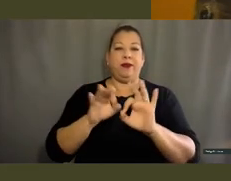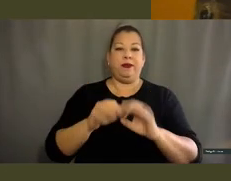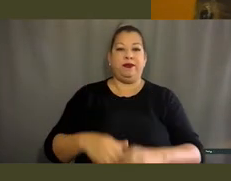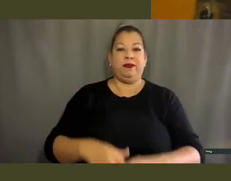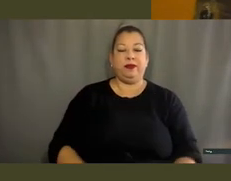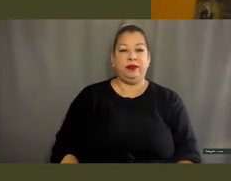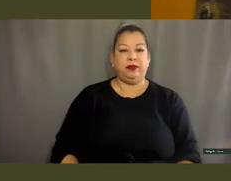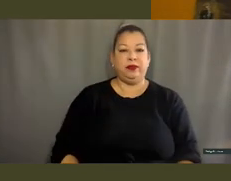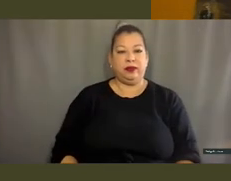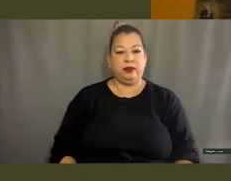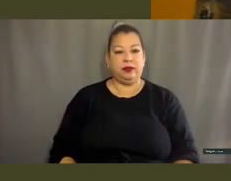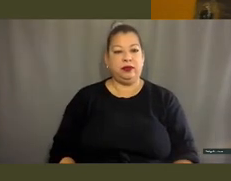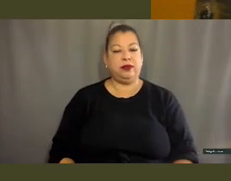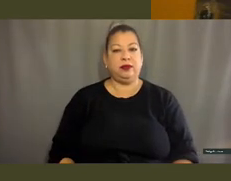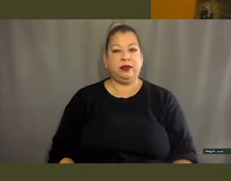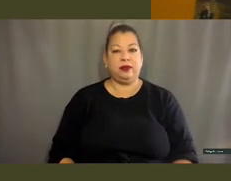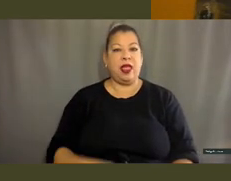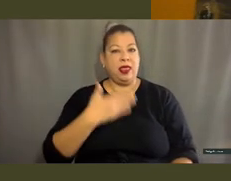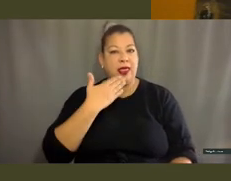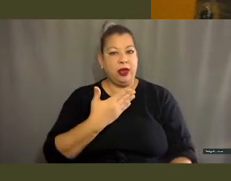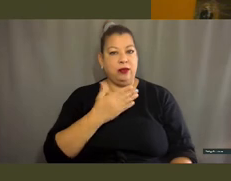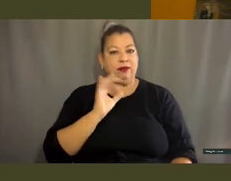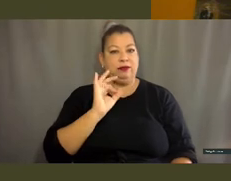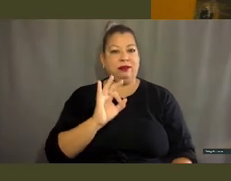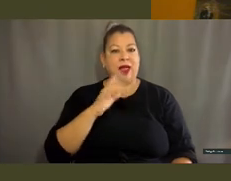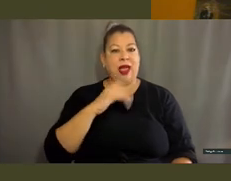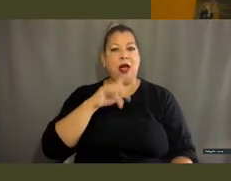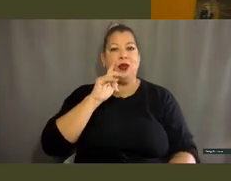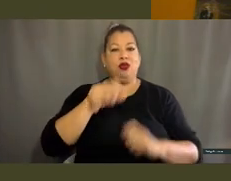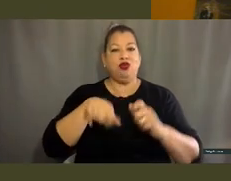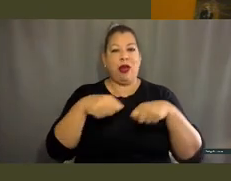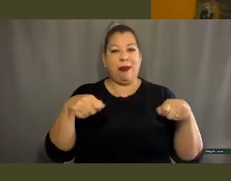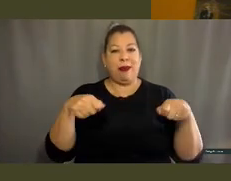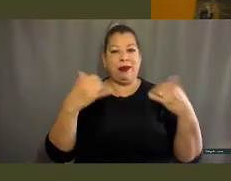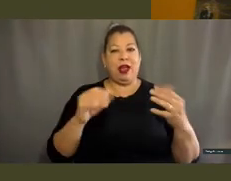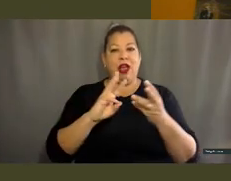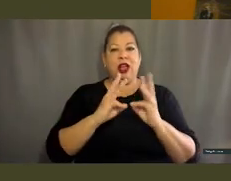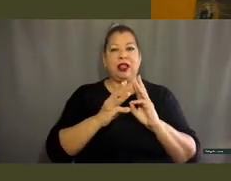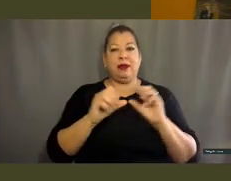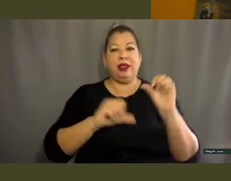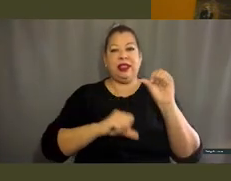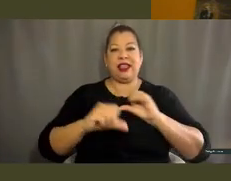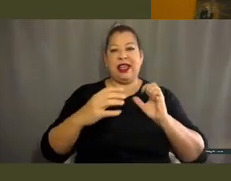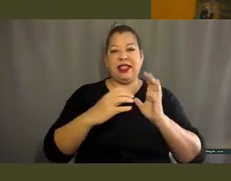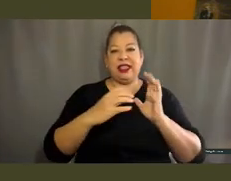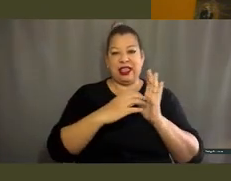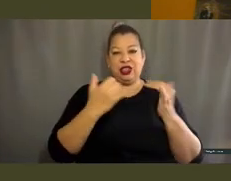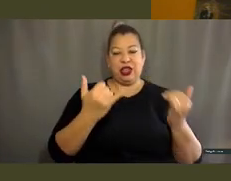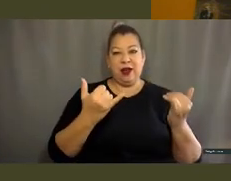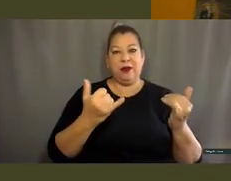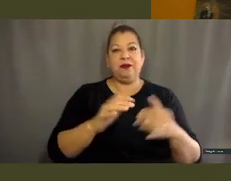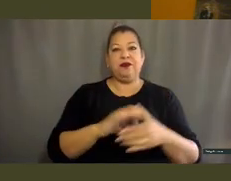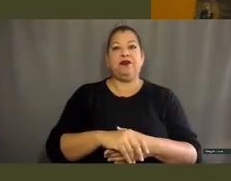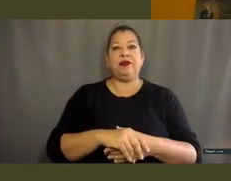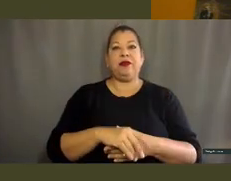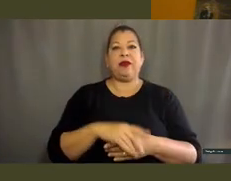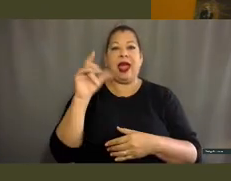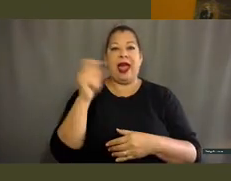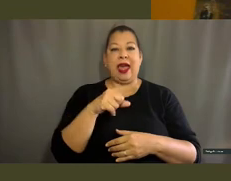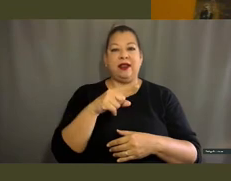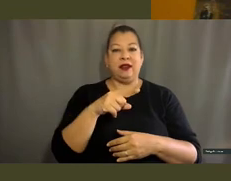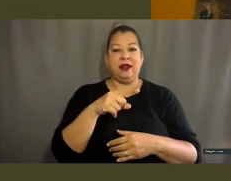Okay, thank you. Well, I'm going to wrap up this climate science section, and I'm going to ask thank our speakers for this